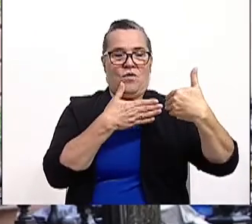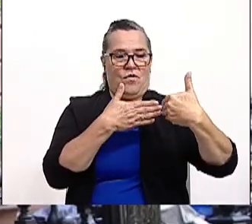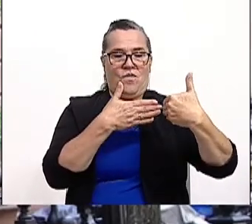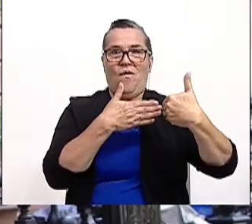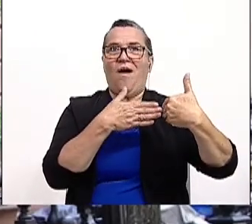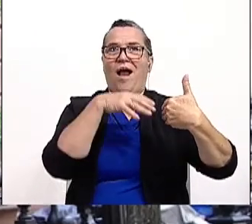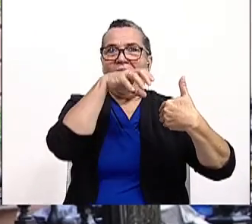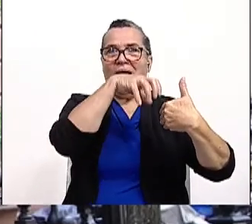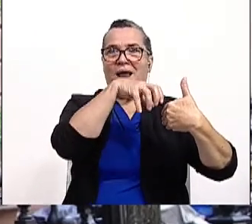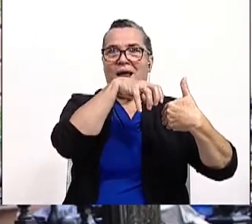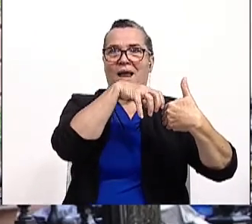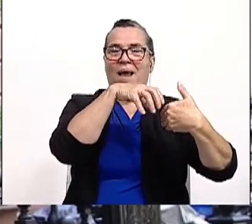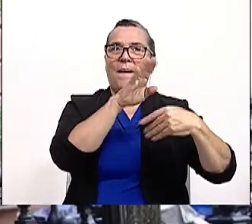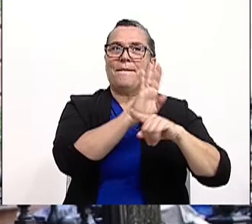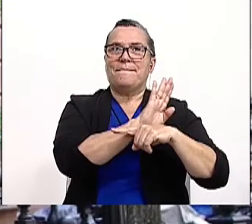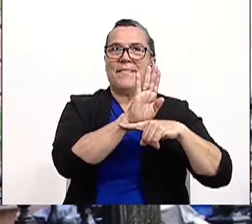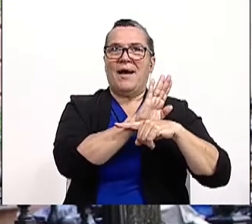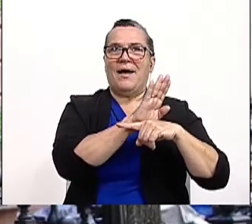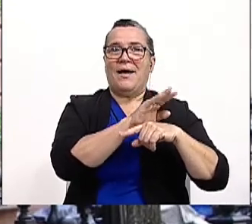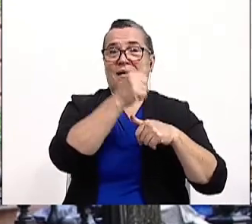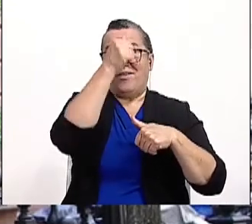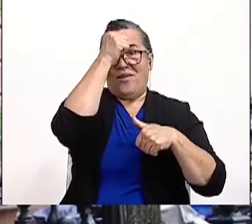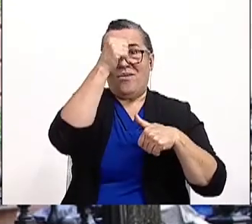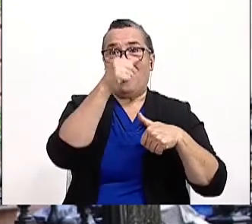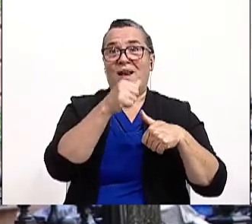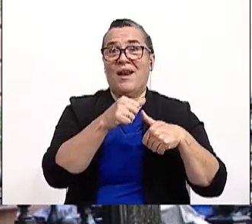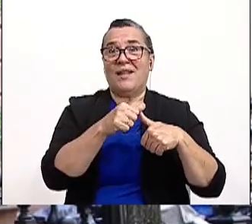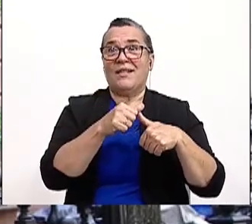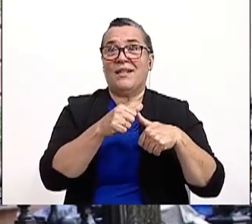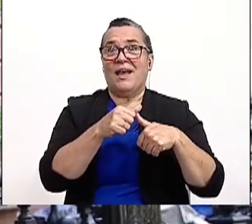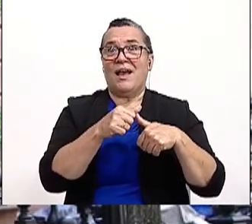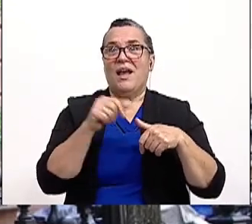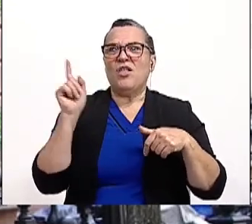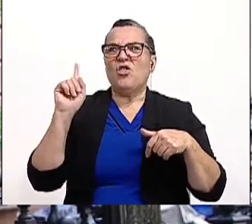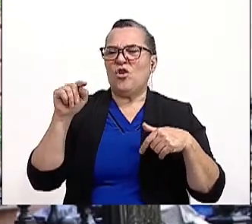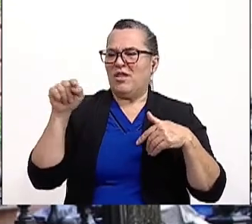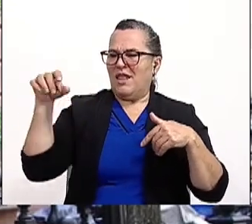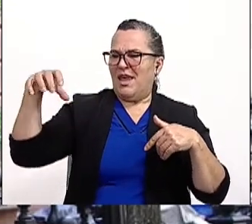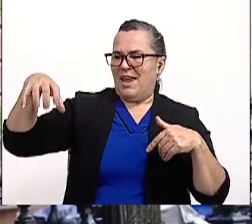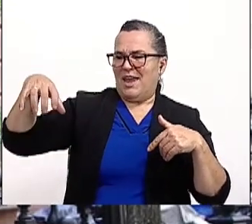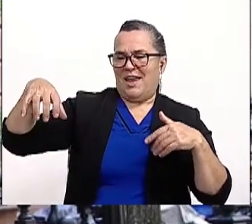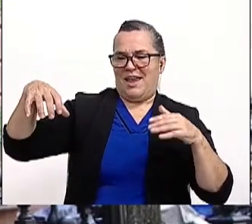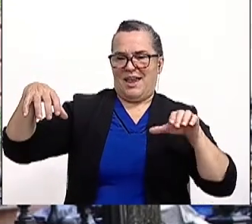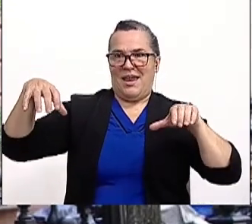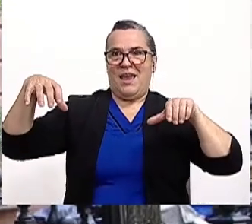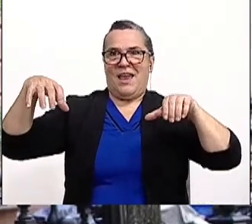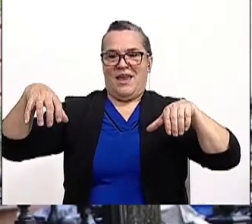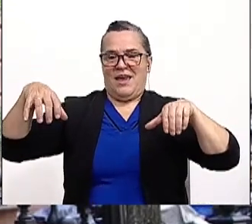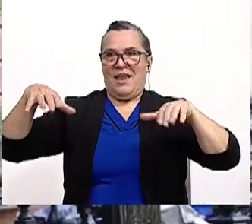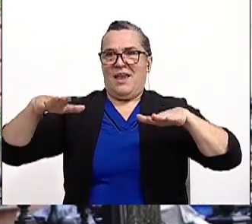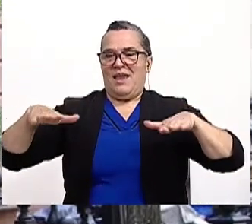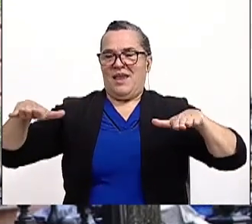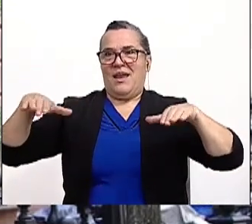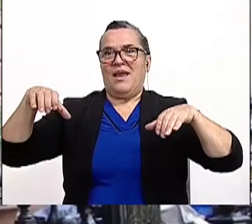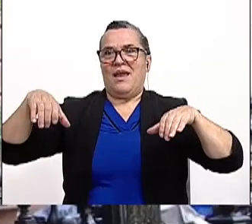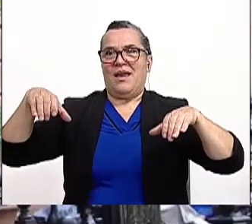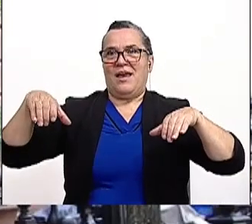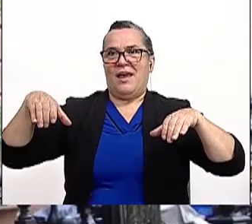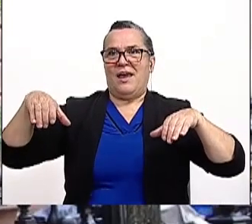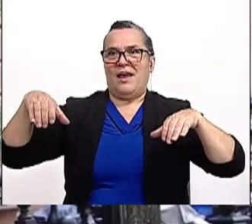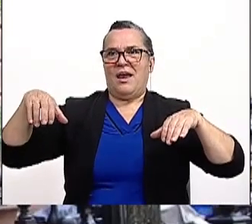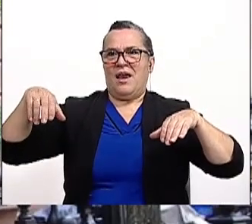bank. Excellent job. Remember that you are over here, okay? Very good. And then to get to